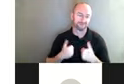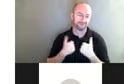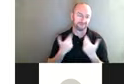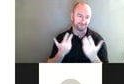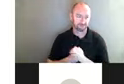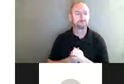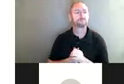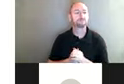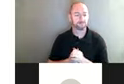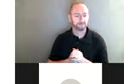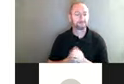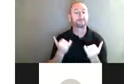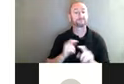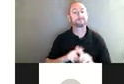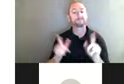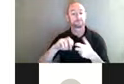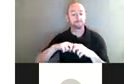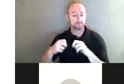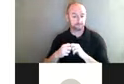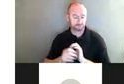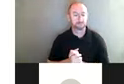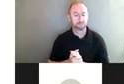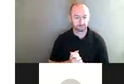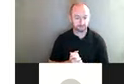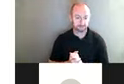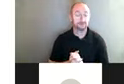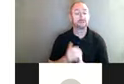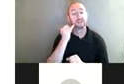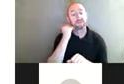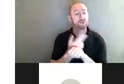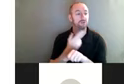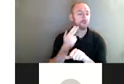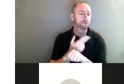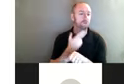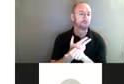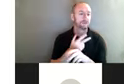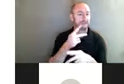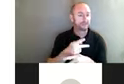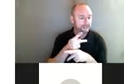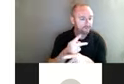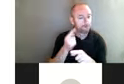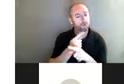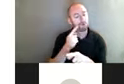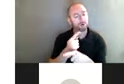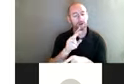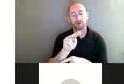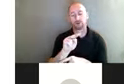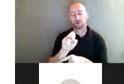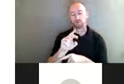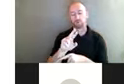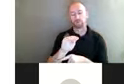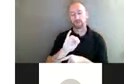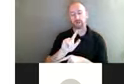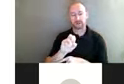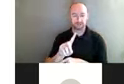So let's look at a slightly different problem. Even if you're using a carefully selected, appropriately normalized attribute,